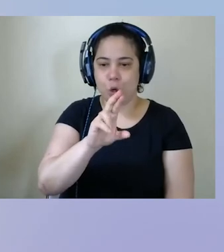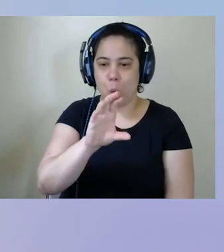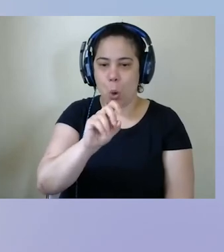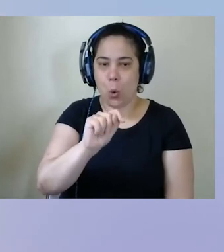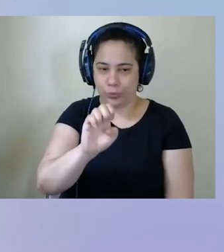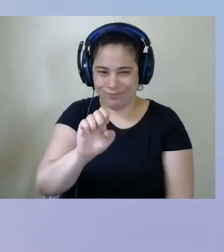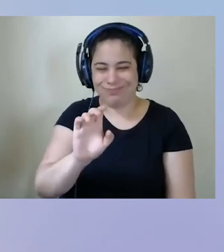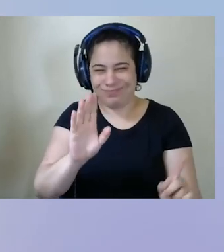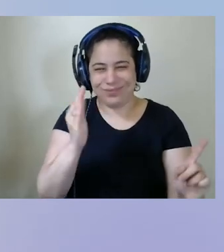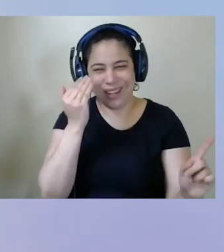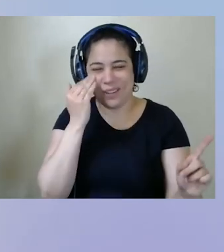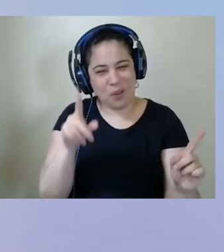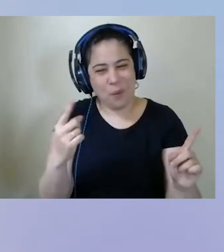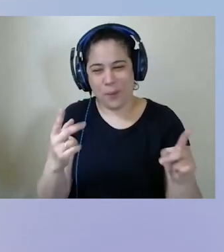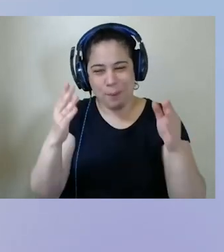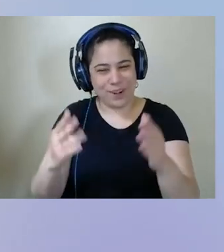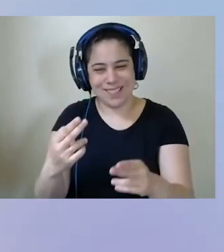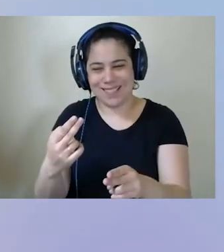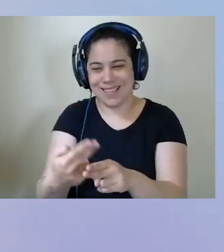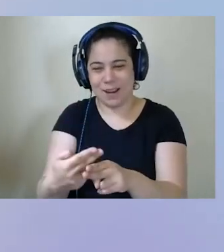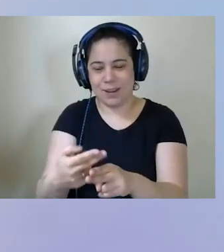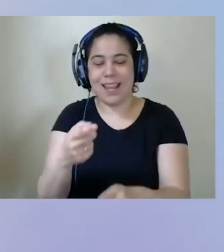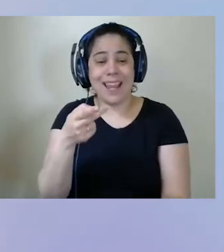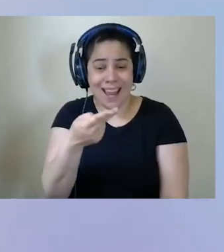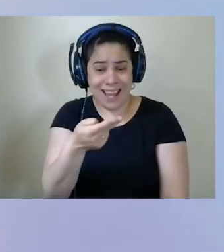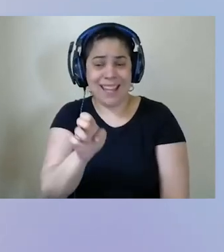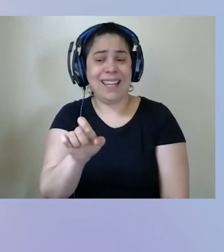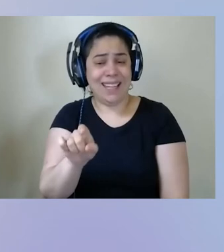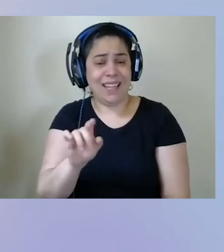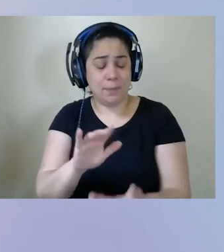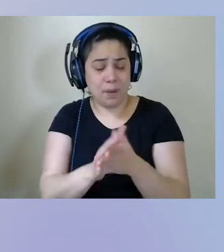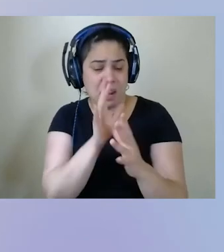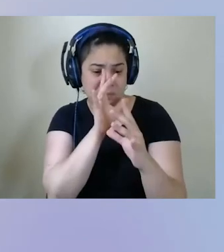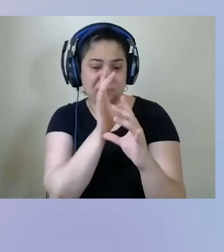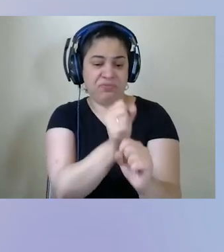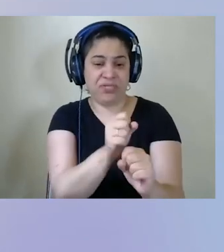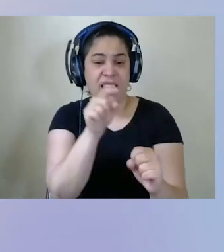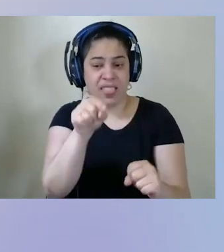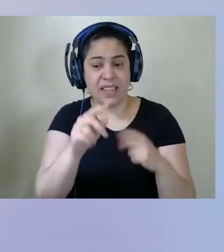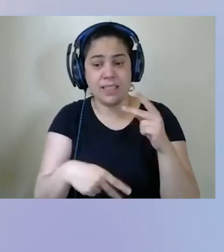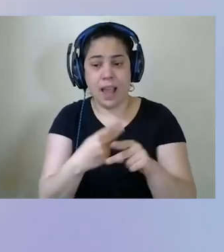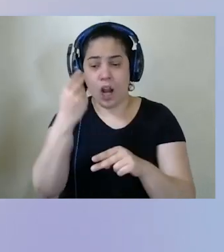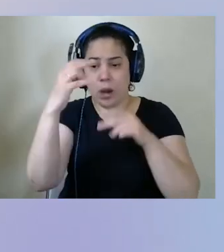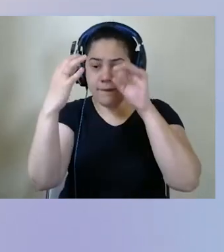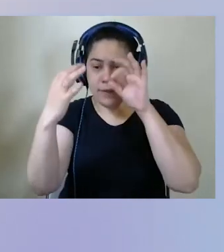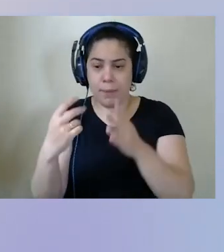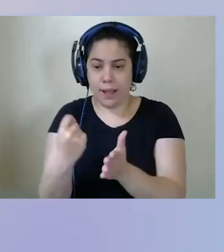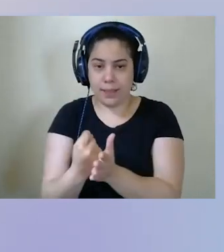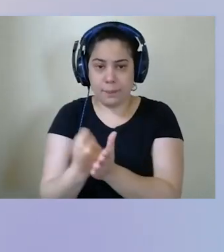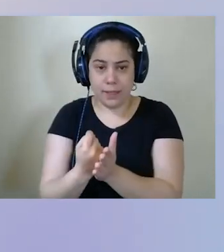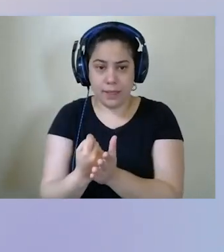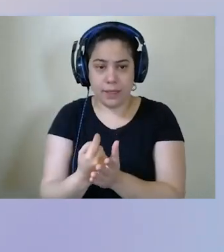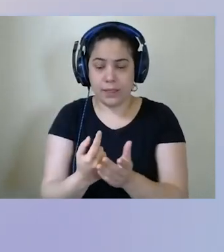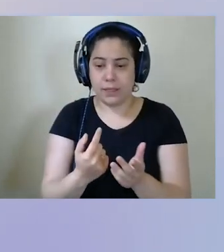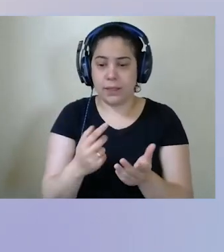At an attached conference. And he became intrigued with this. As a result of that, I trained at the trauma